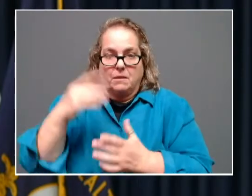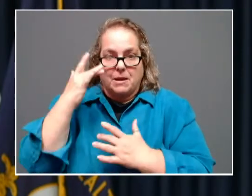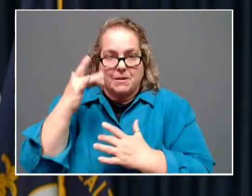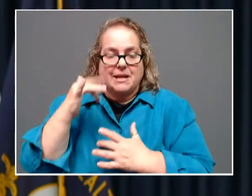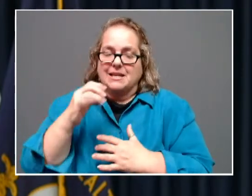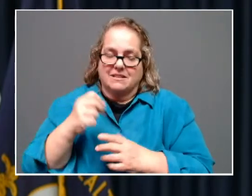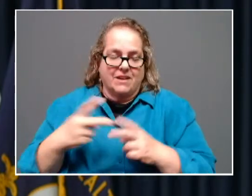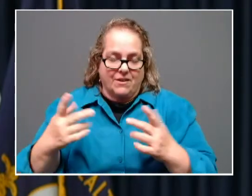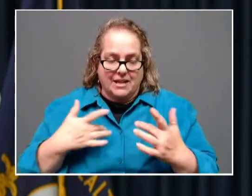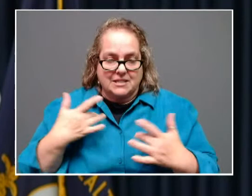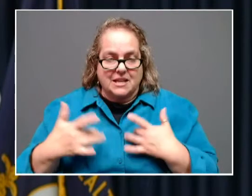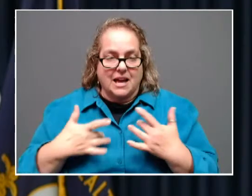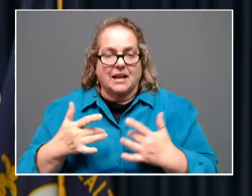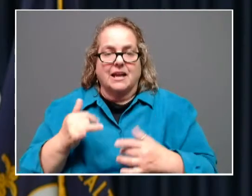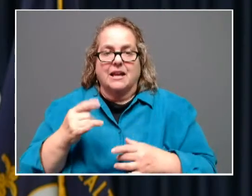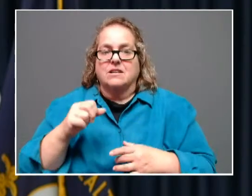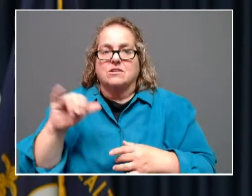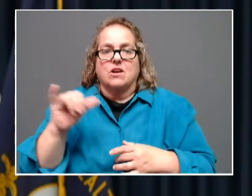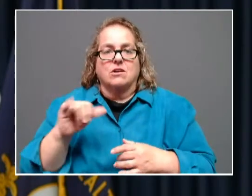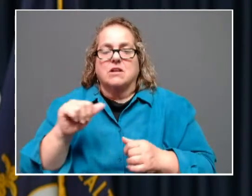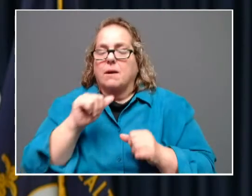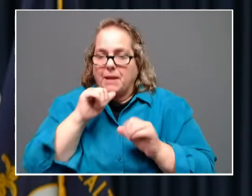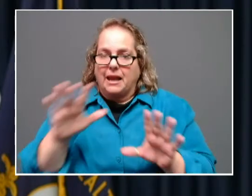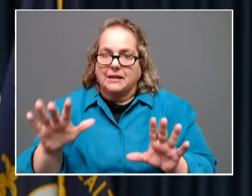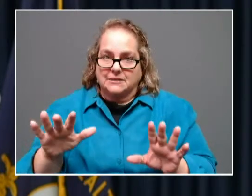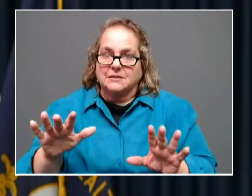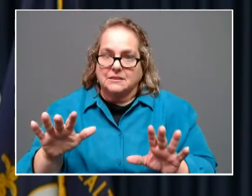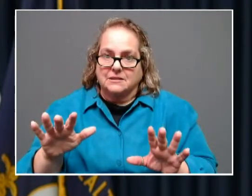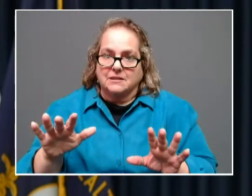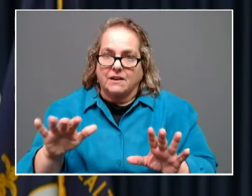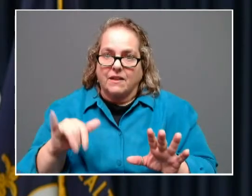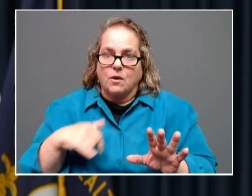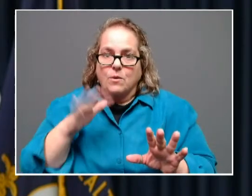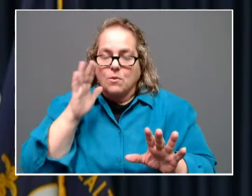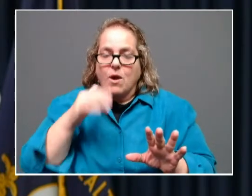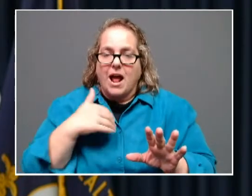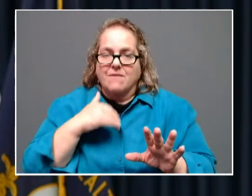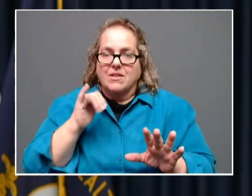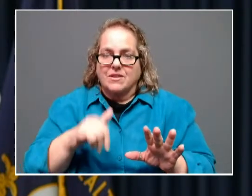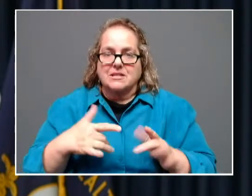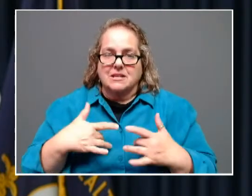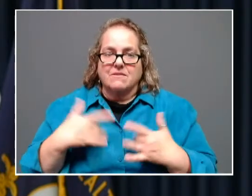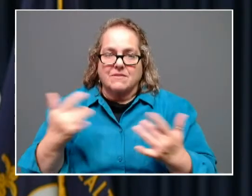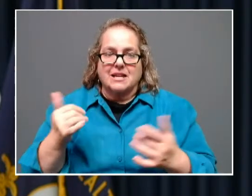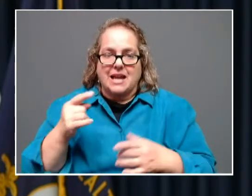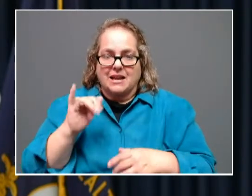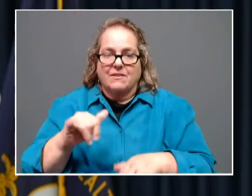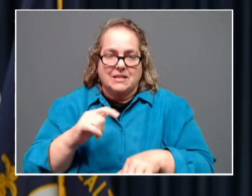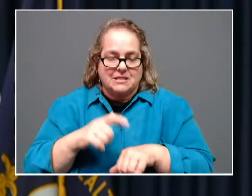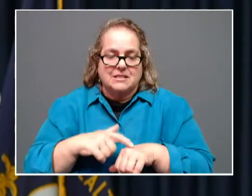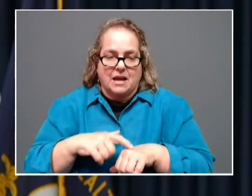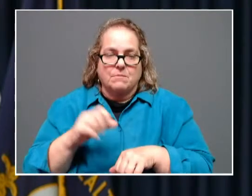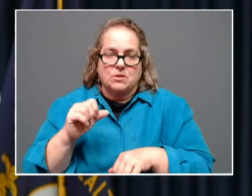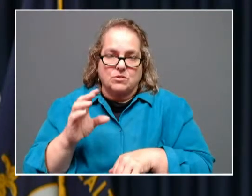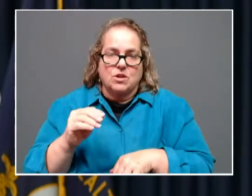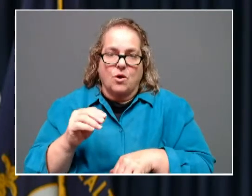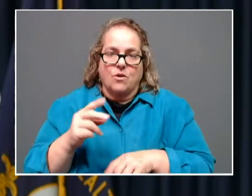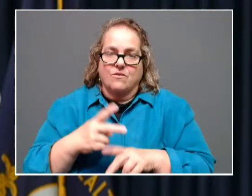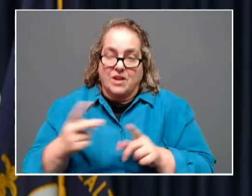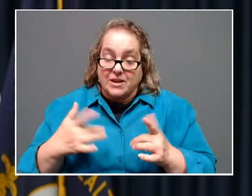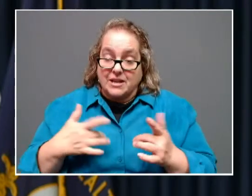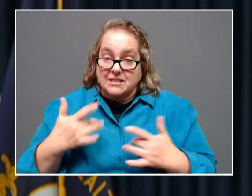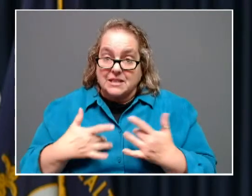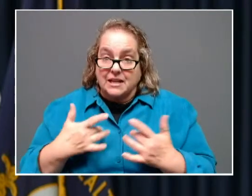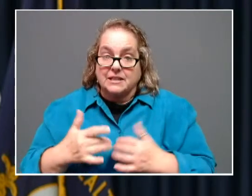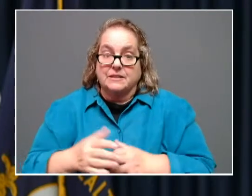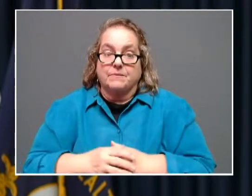exciting. It's also a blessing that we're going to have this event at this time. So very excited. I will